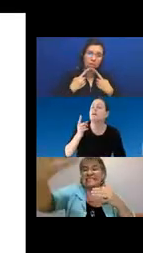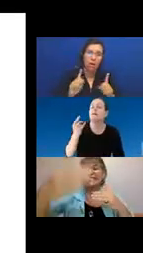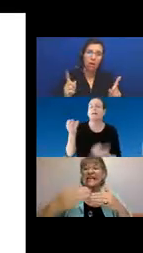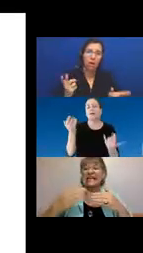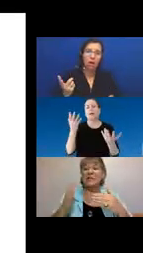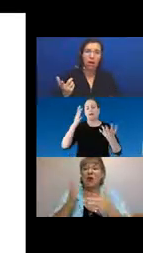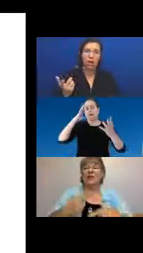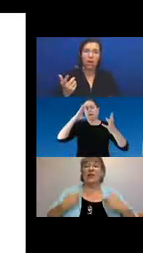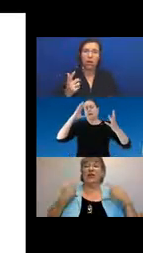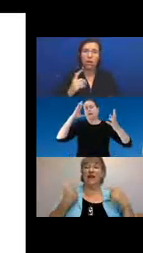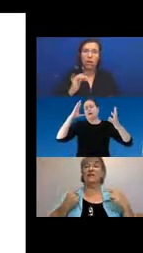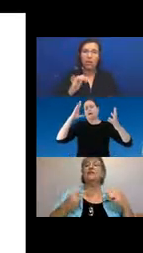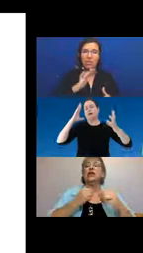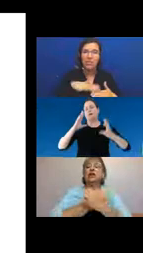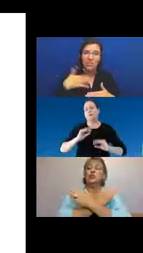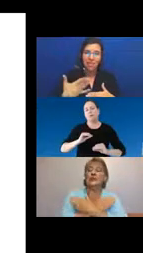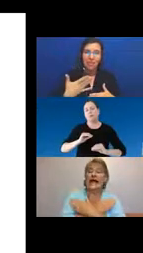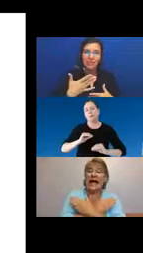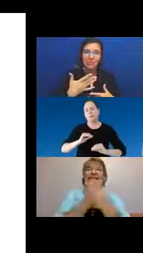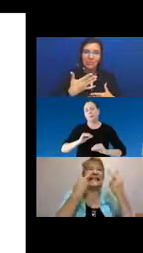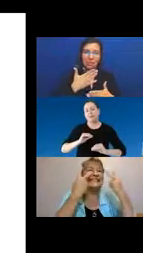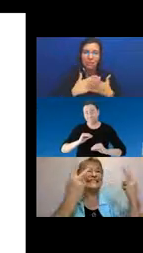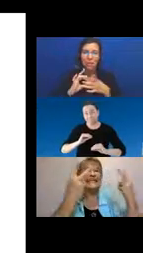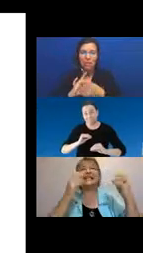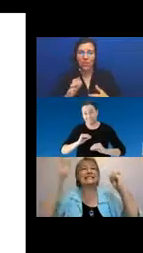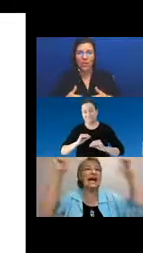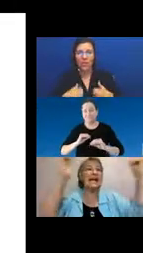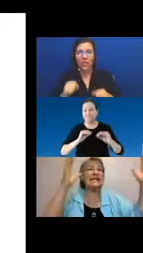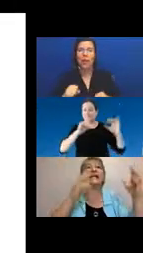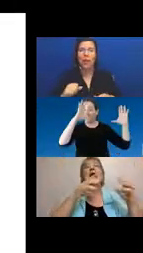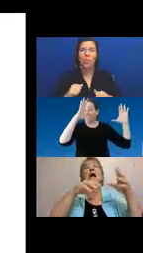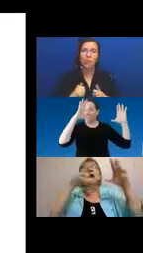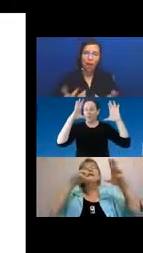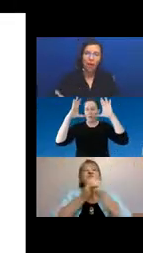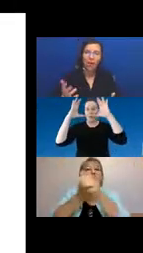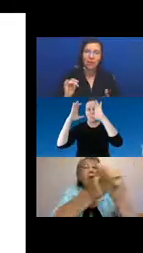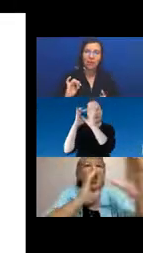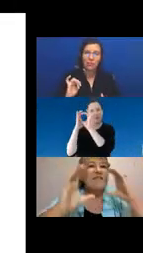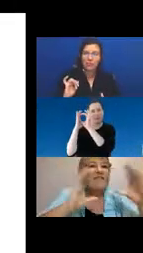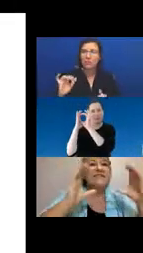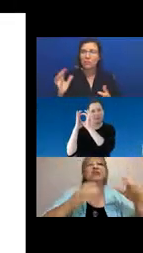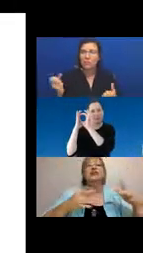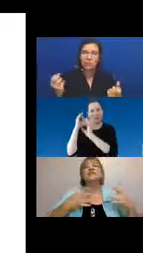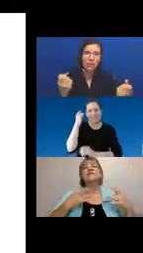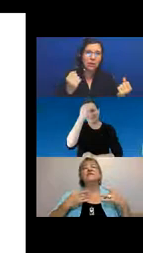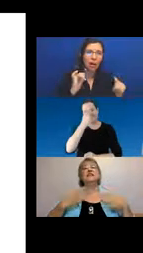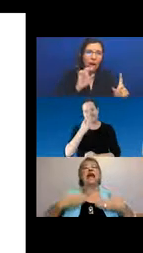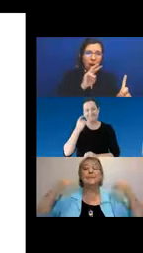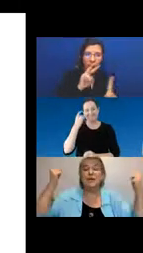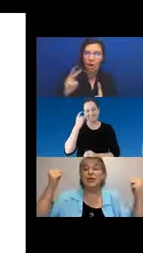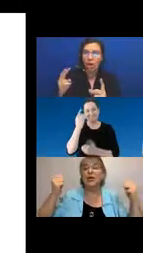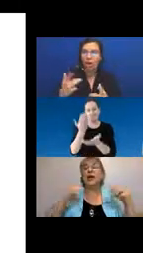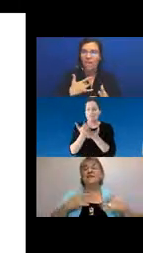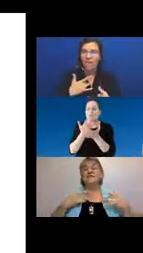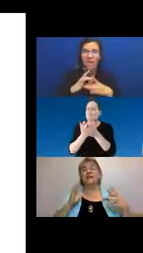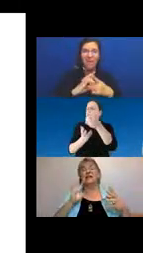this next part of their life, they could relax and see signing, follow conversation, feel